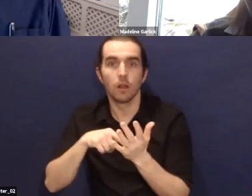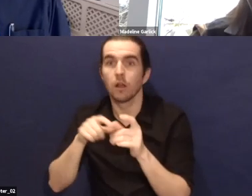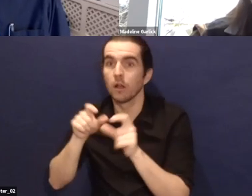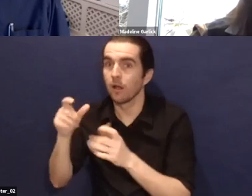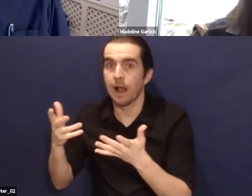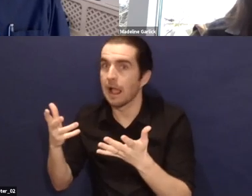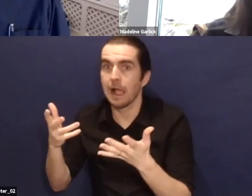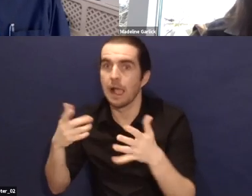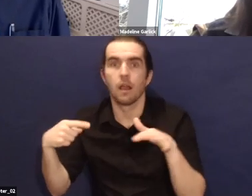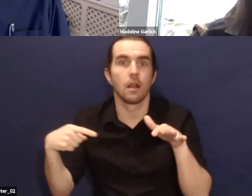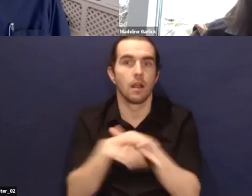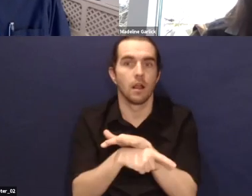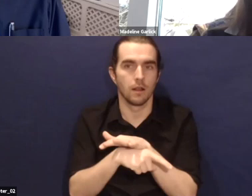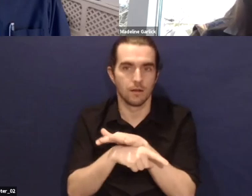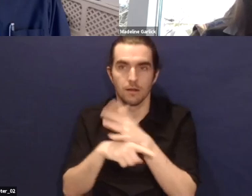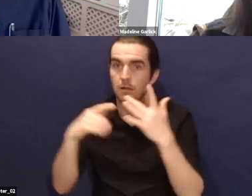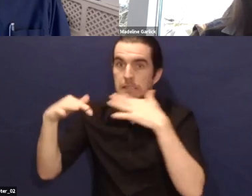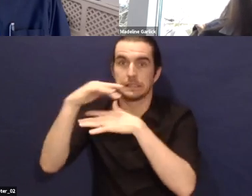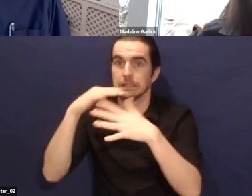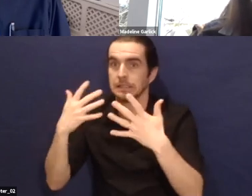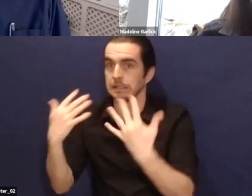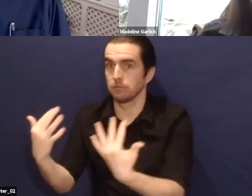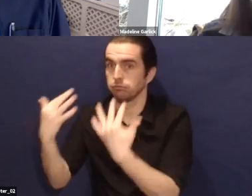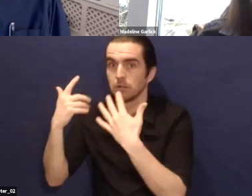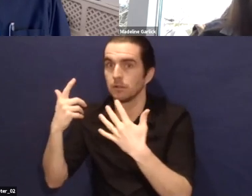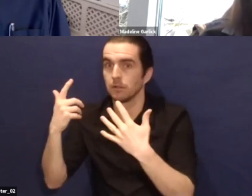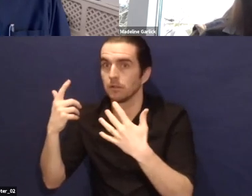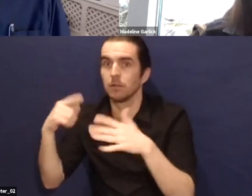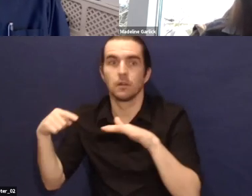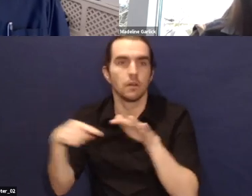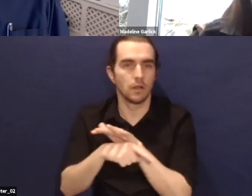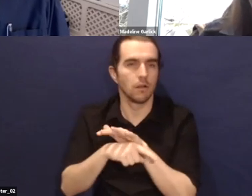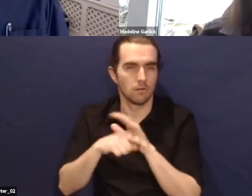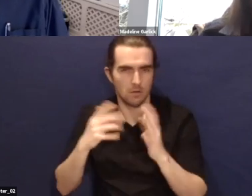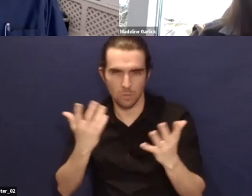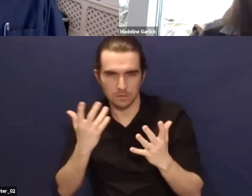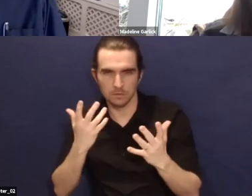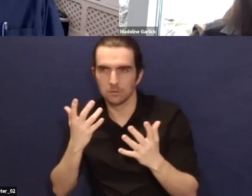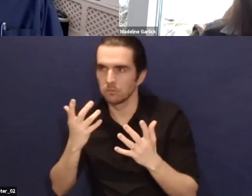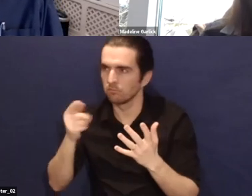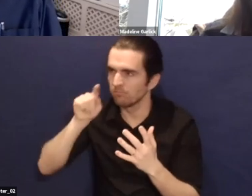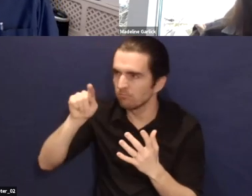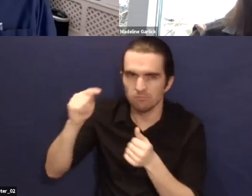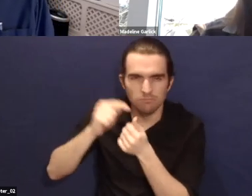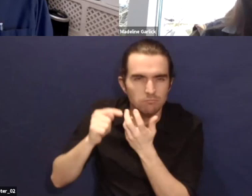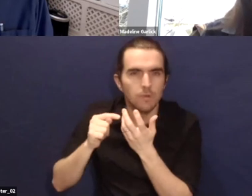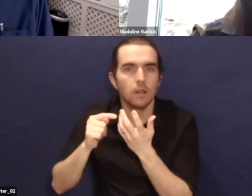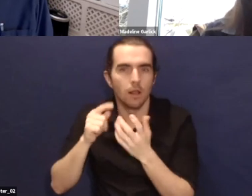those displaced in the context of climate change and disaster will be refugees, although there are some circumstances